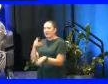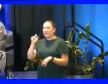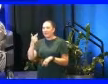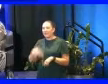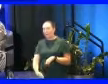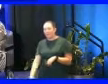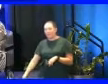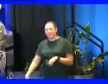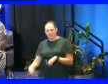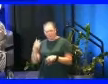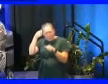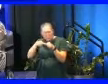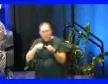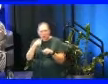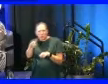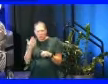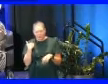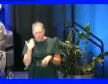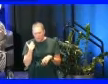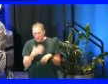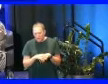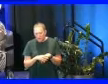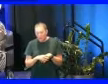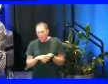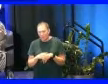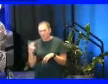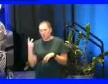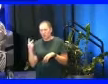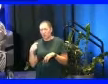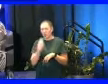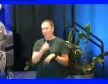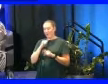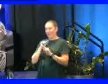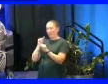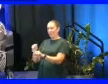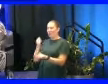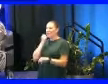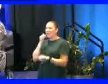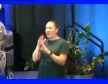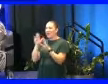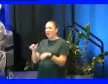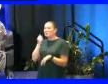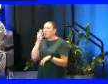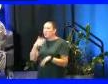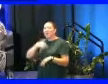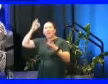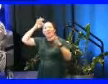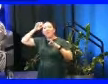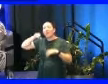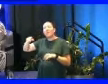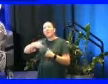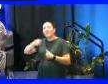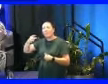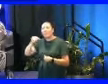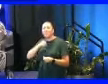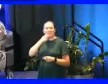amputated, and like I told you all earlier, we were going to a housewarming. First of all, I didn't even know he had an apartment. And my sister was like,